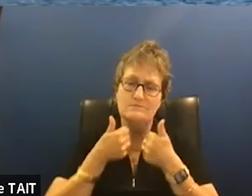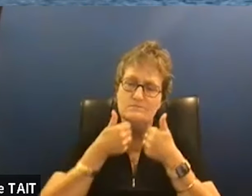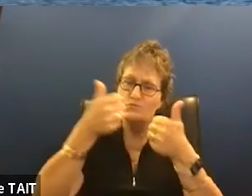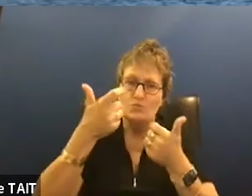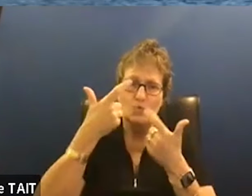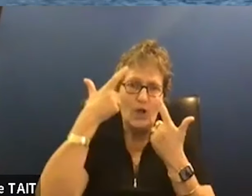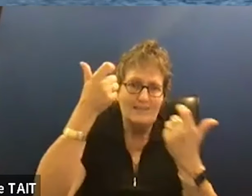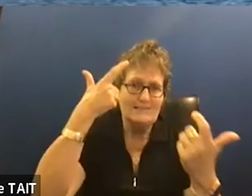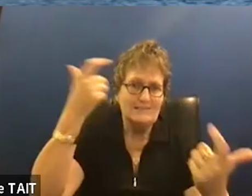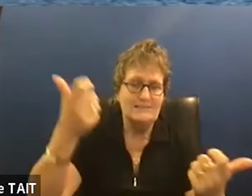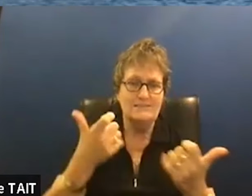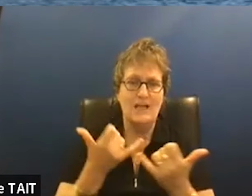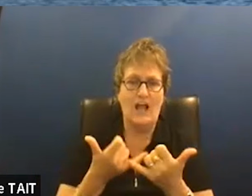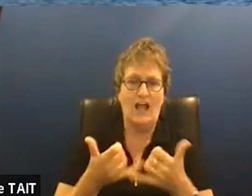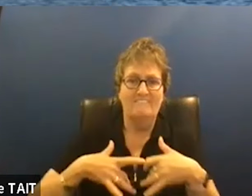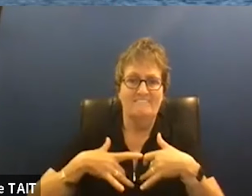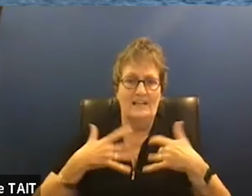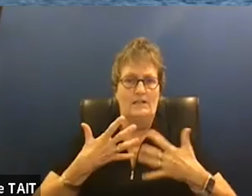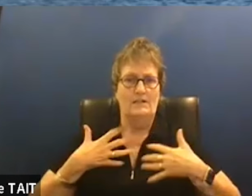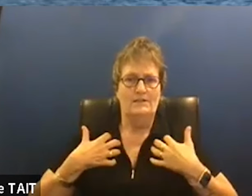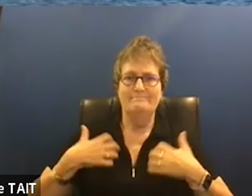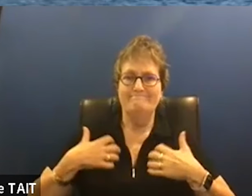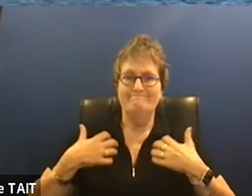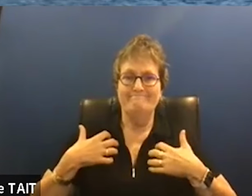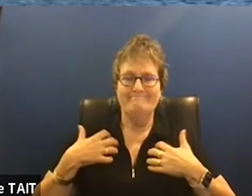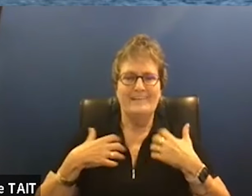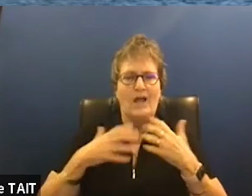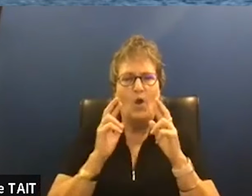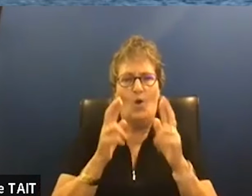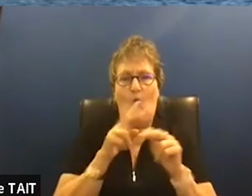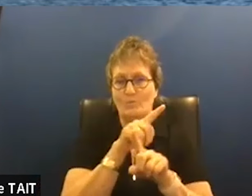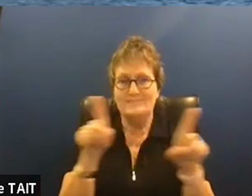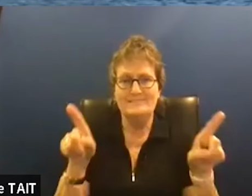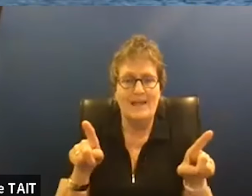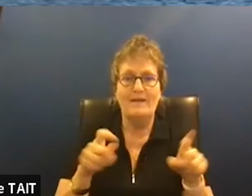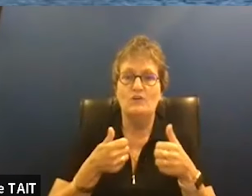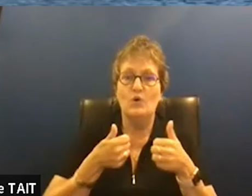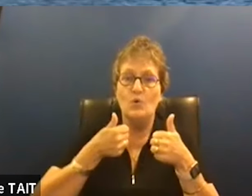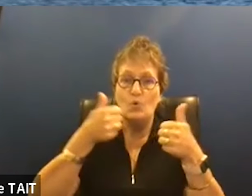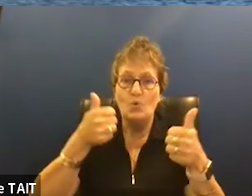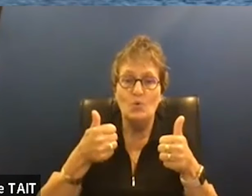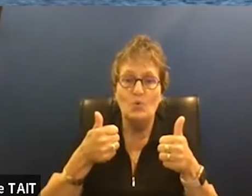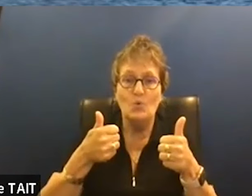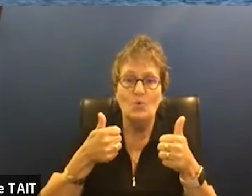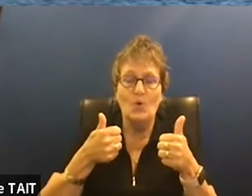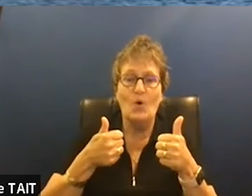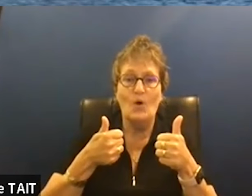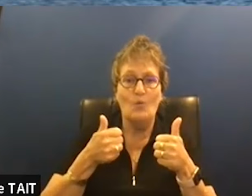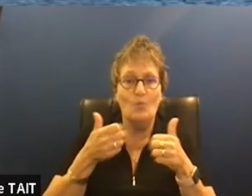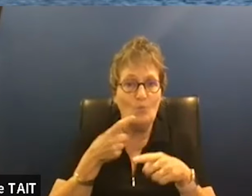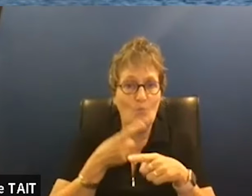I feel invigorated, and I'm hoping you do too. Have a great rest of Diversity Week.